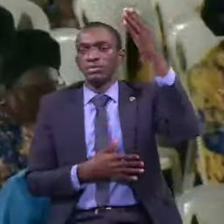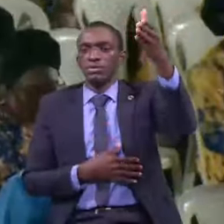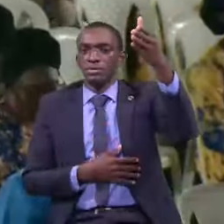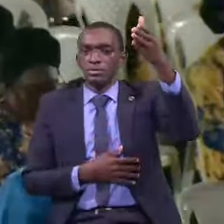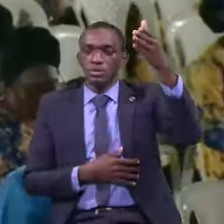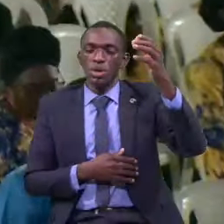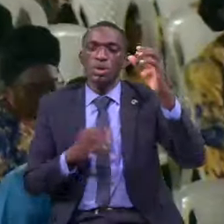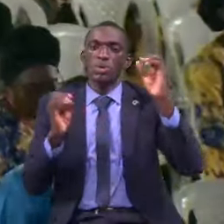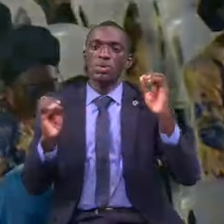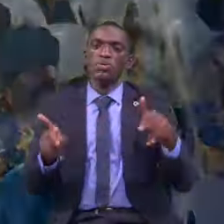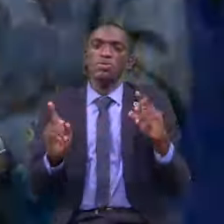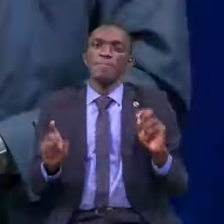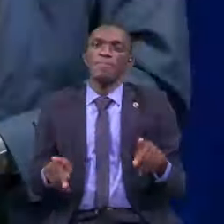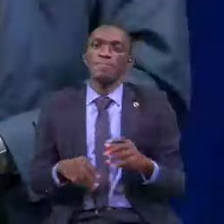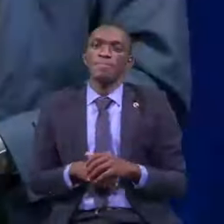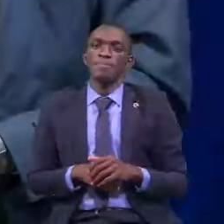Okay.